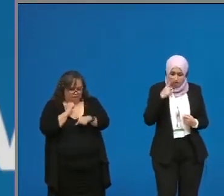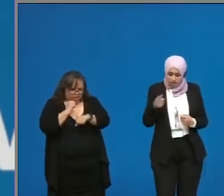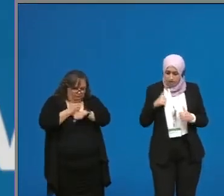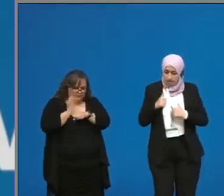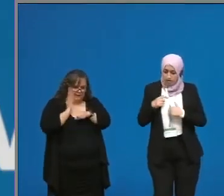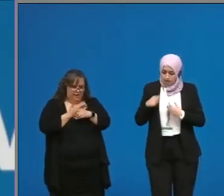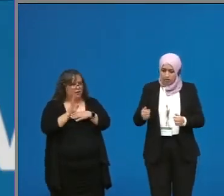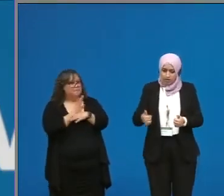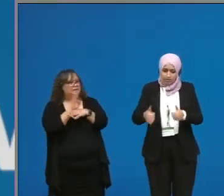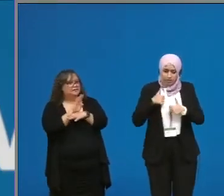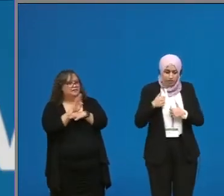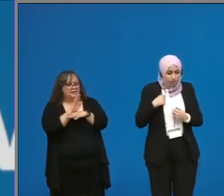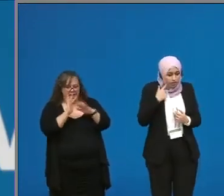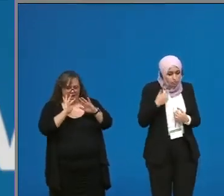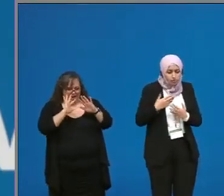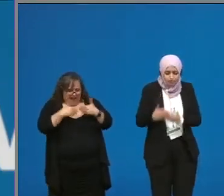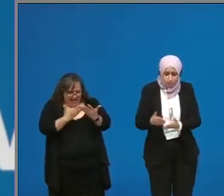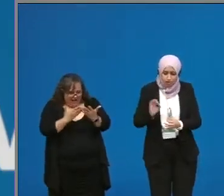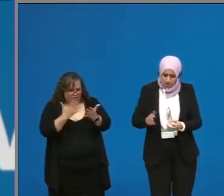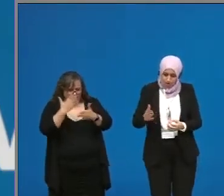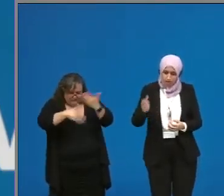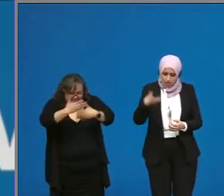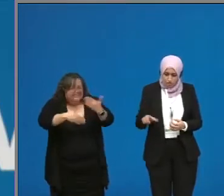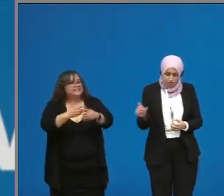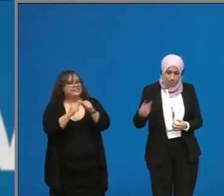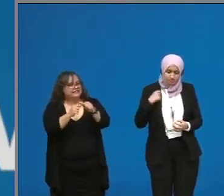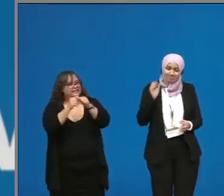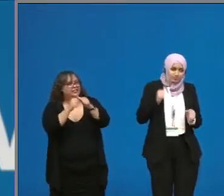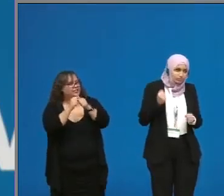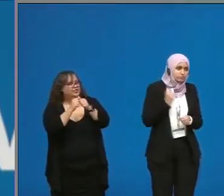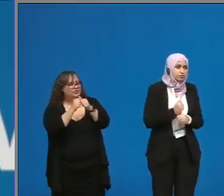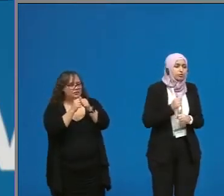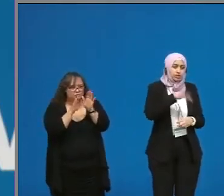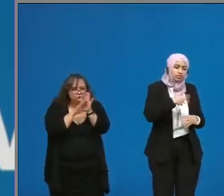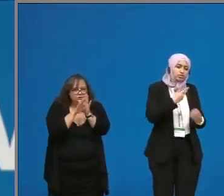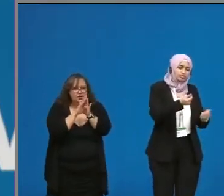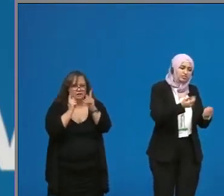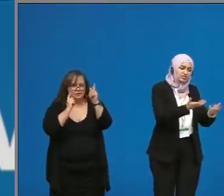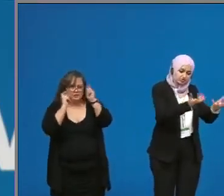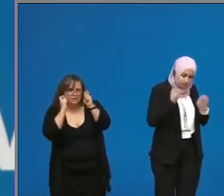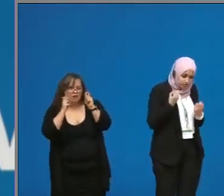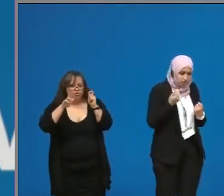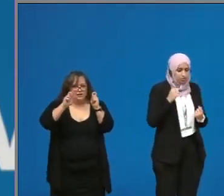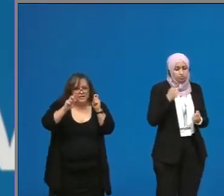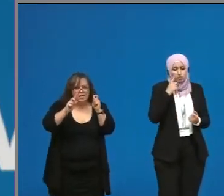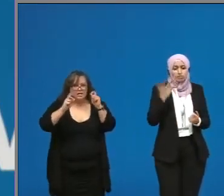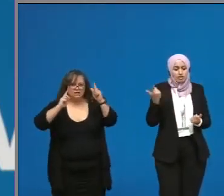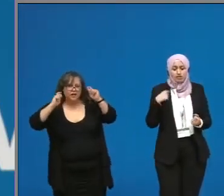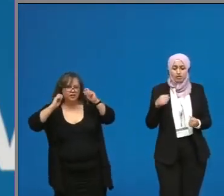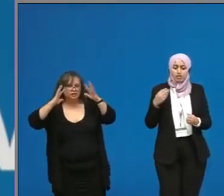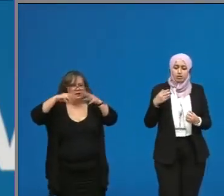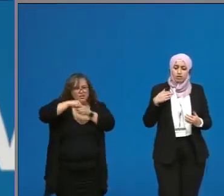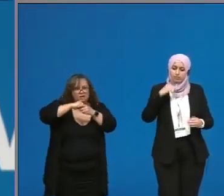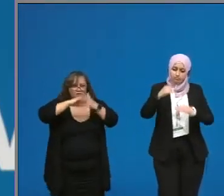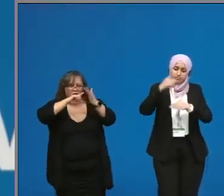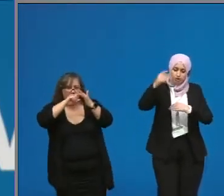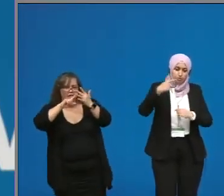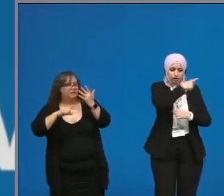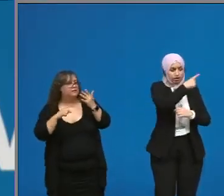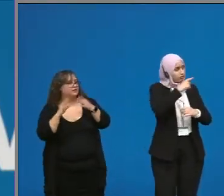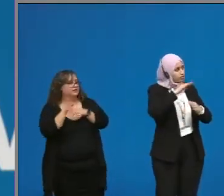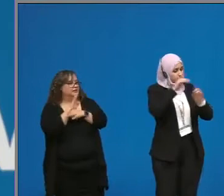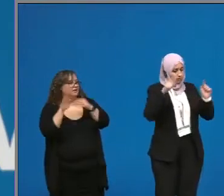will keep this company going and help us develop these avatars, 3D and facial expressions, start doing everything. I'm